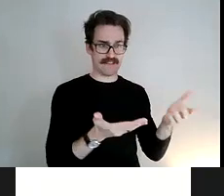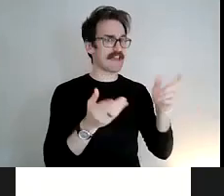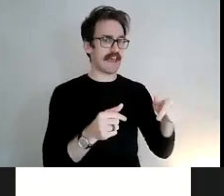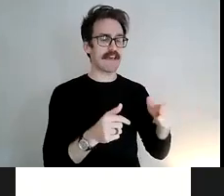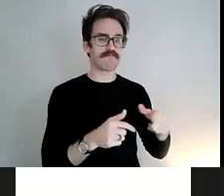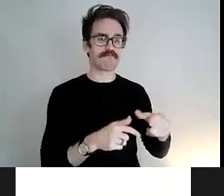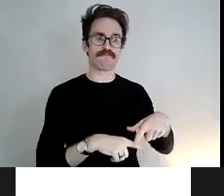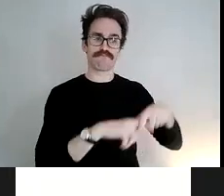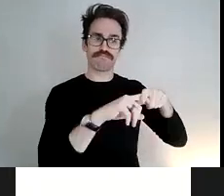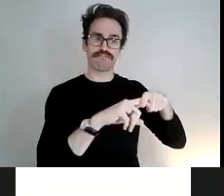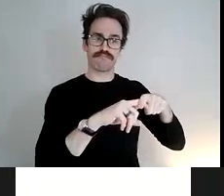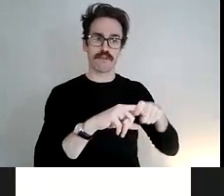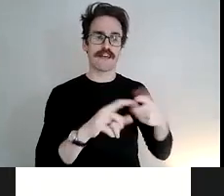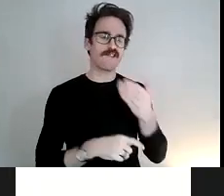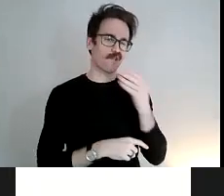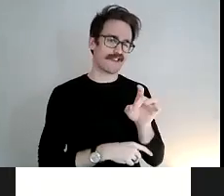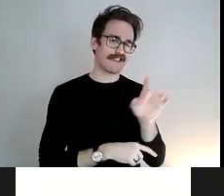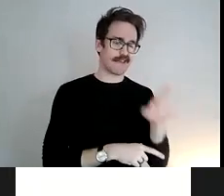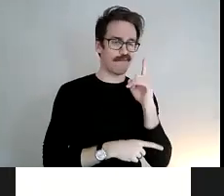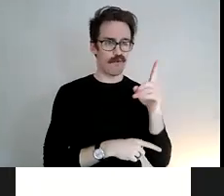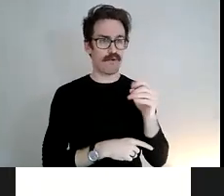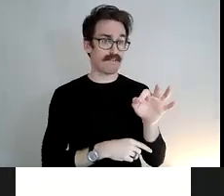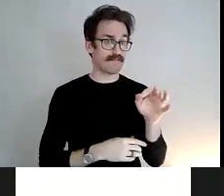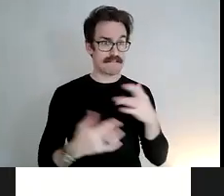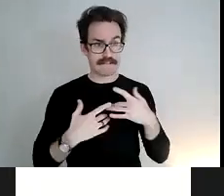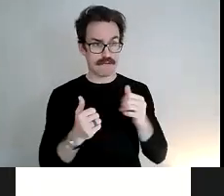helpful tip for any concerns about finances.